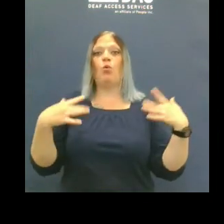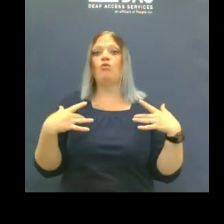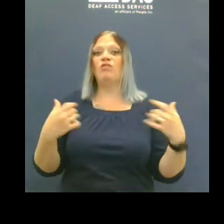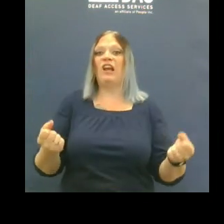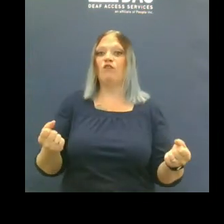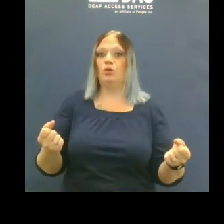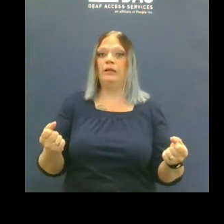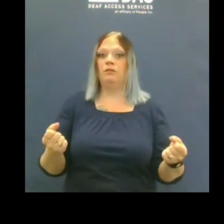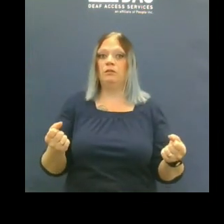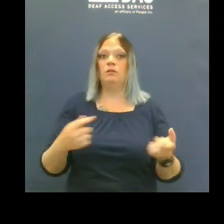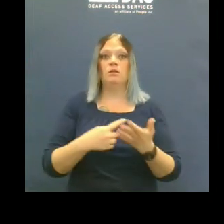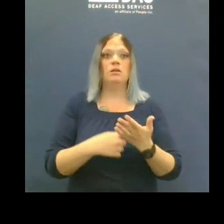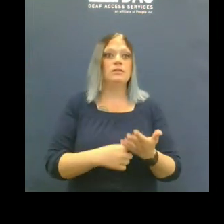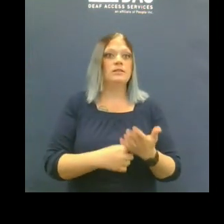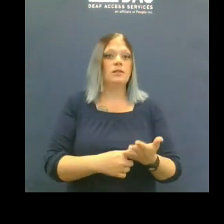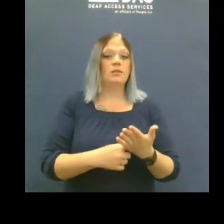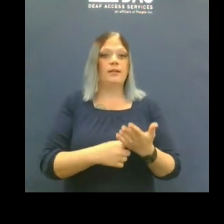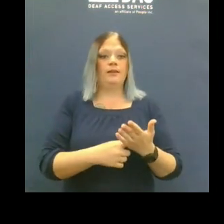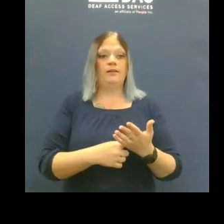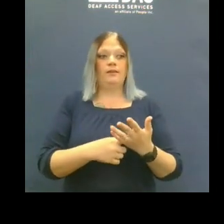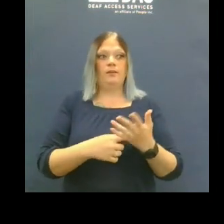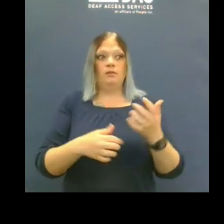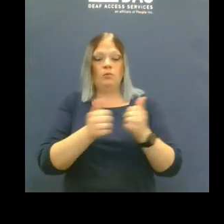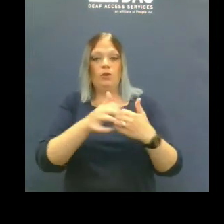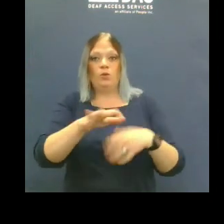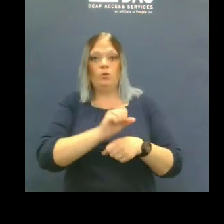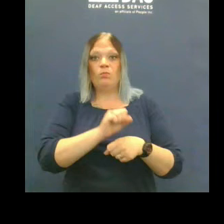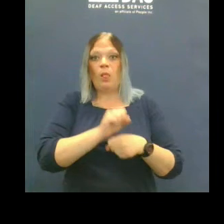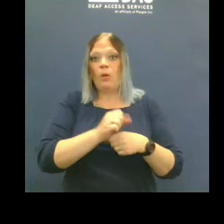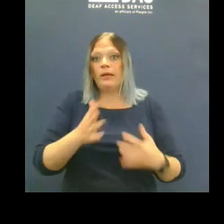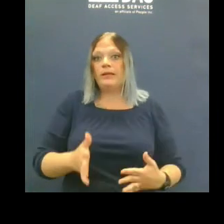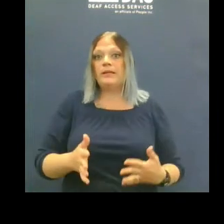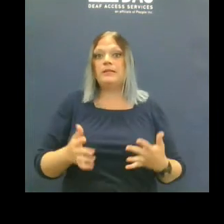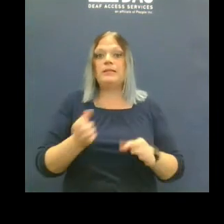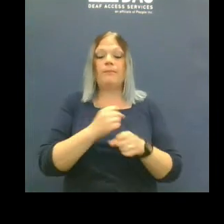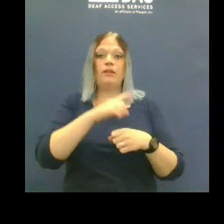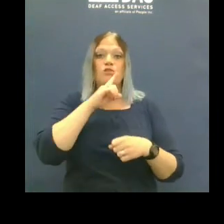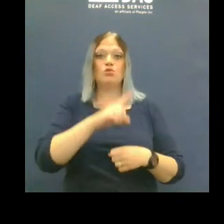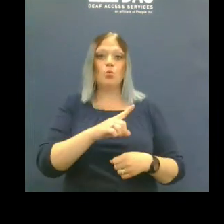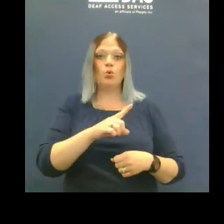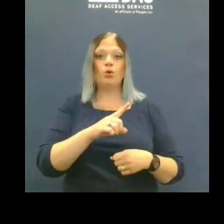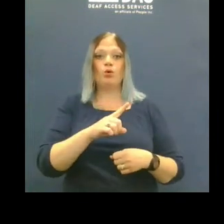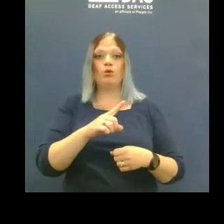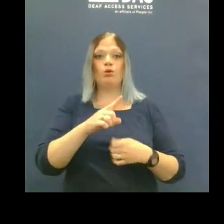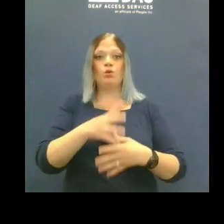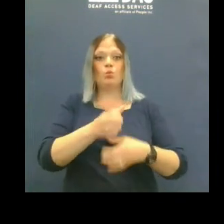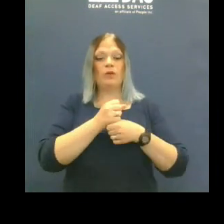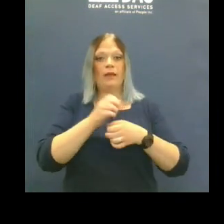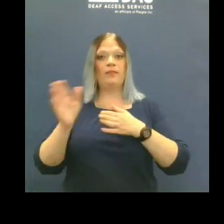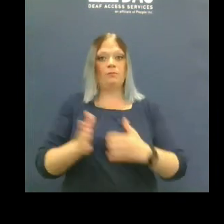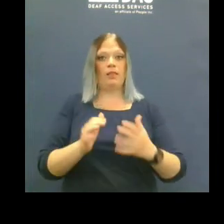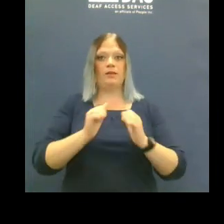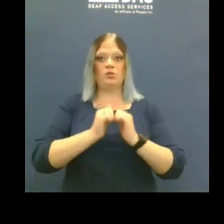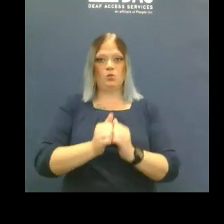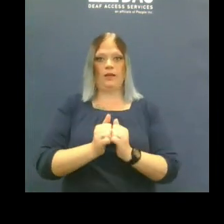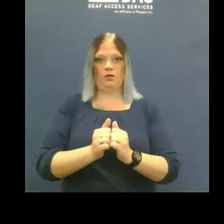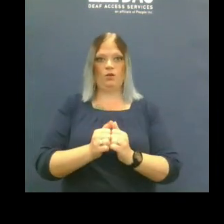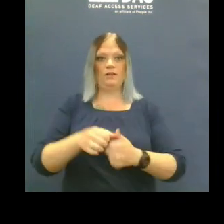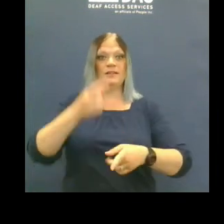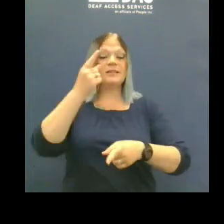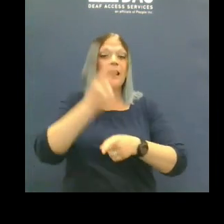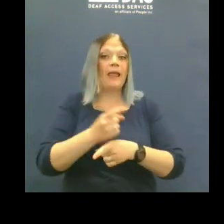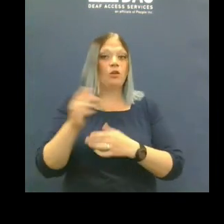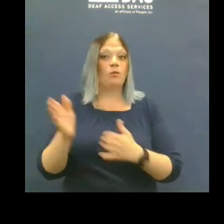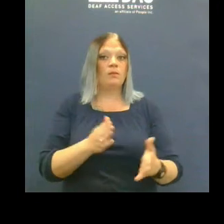recovery, discussing it among your employees, and just making sure that you're getting that plan together, that it's an accurate